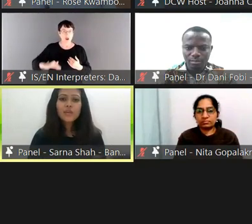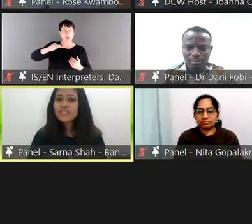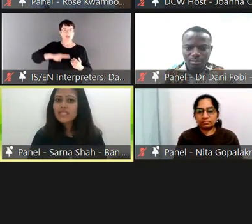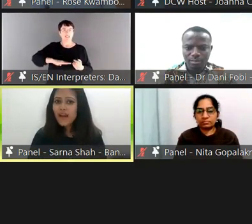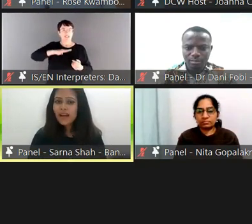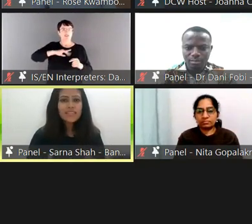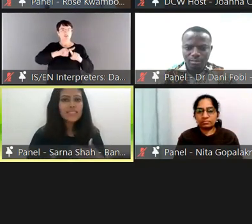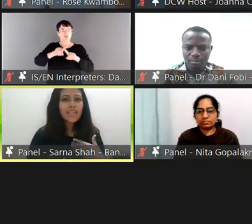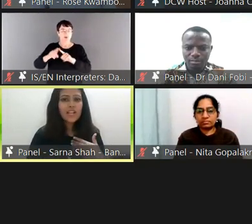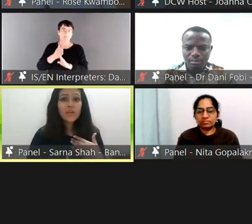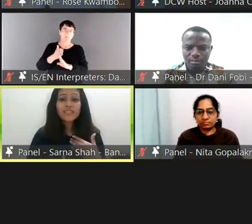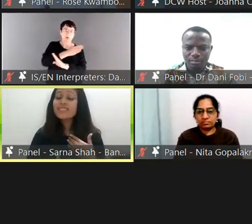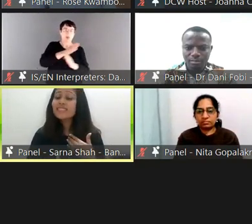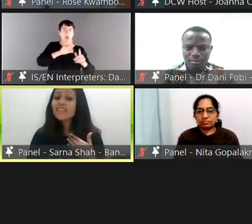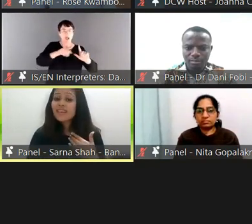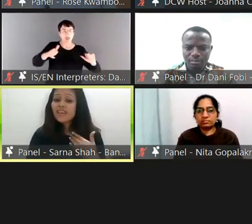first language is Bangla,